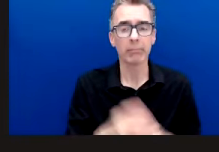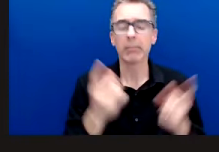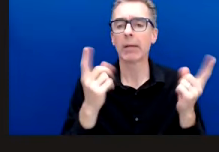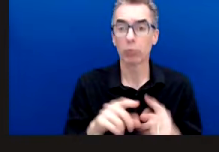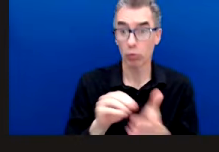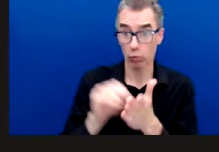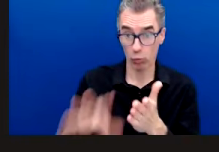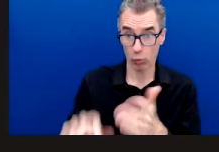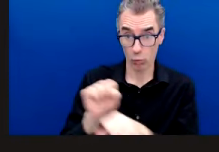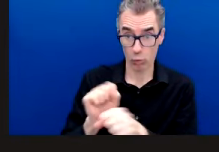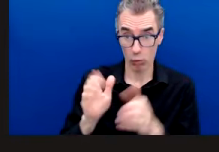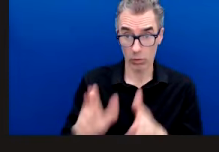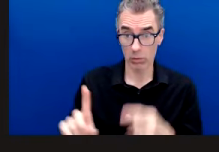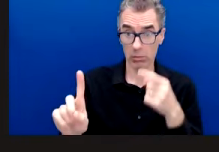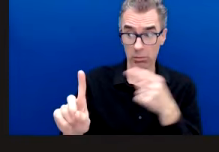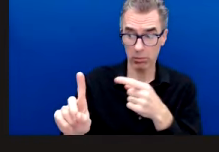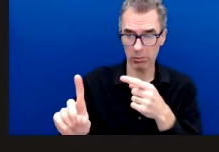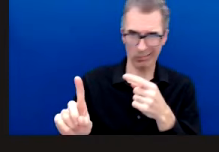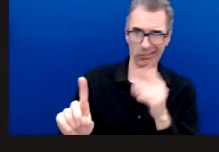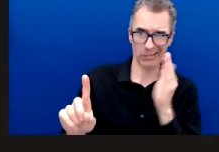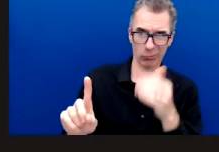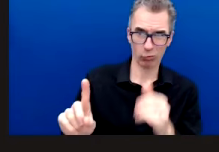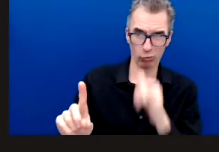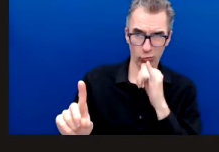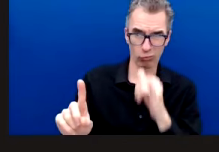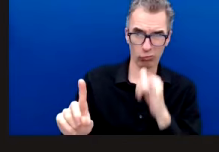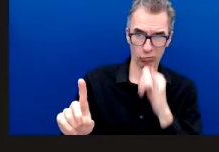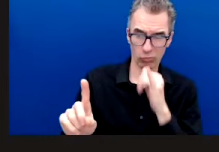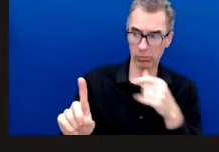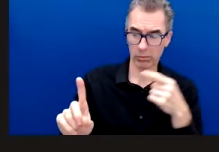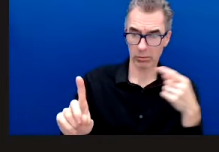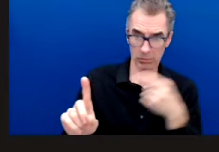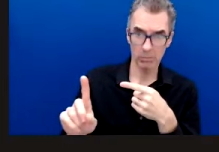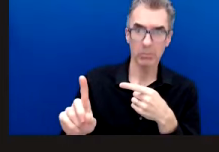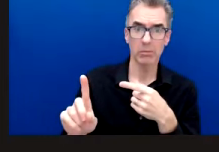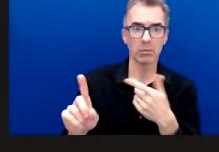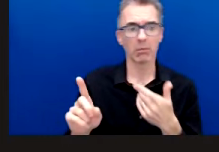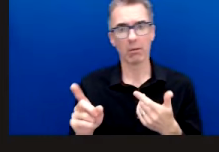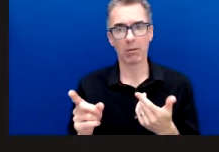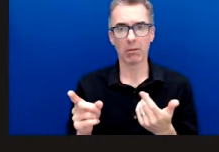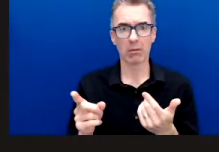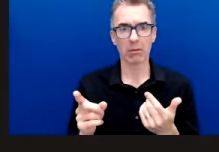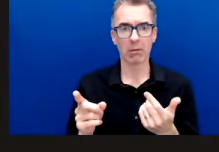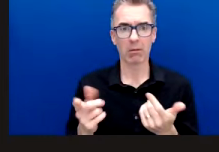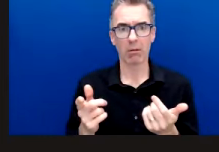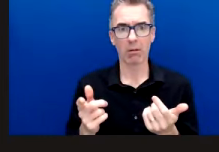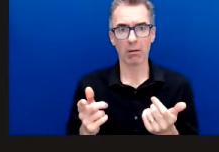worker who appears to have been drinking begins making sexually suggestive comments towards